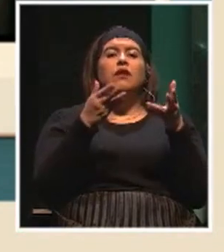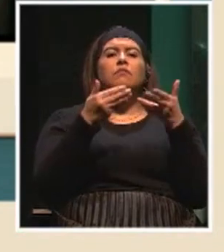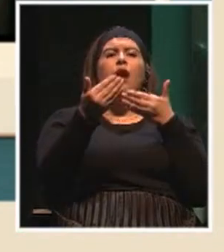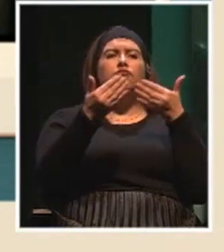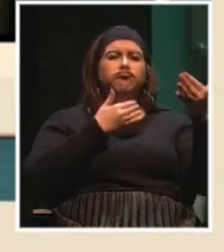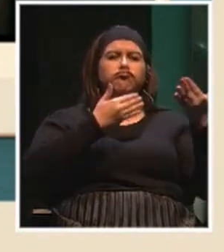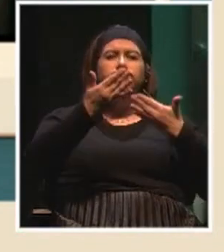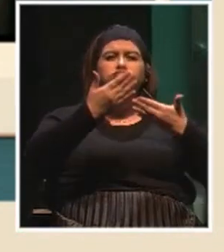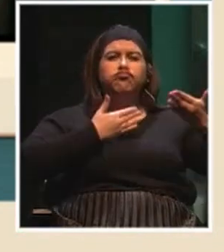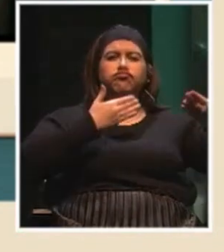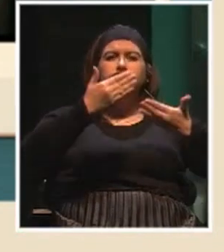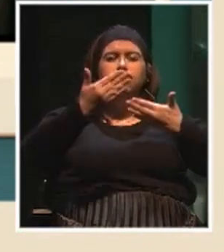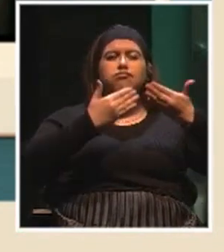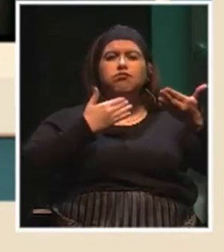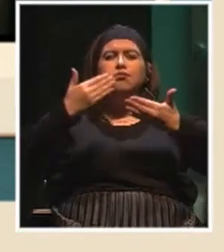very fancy